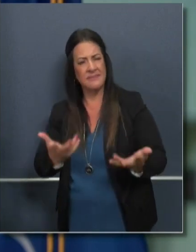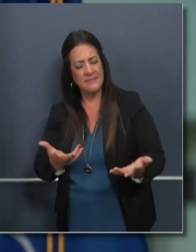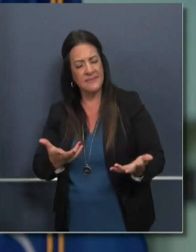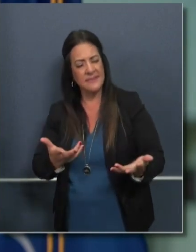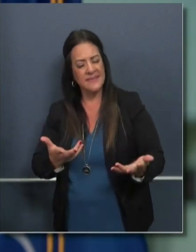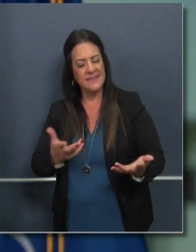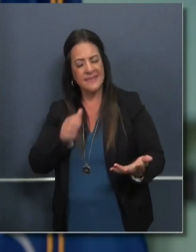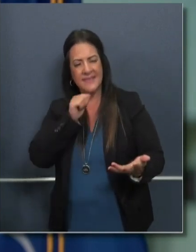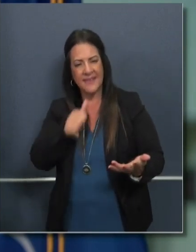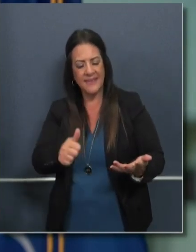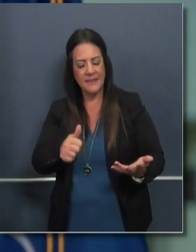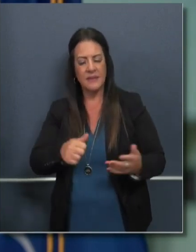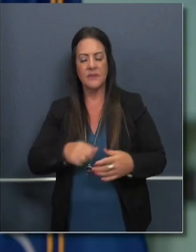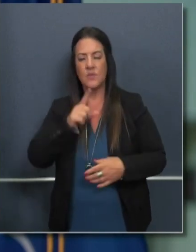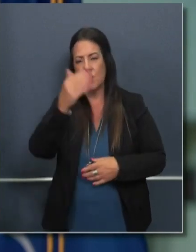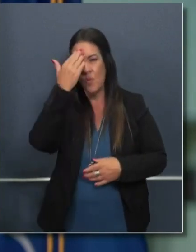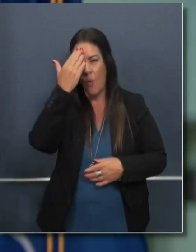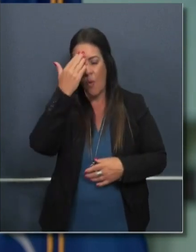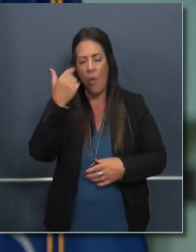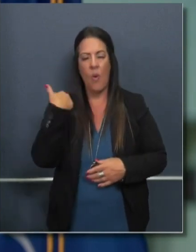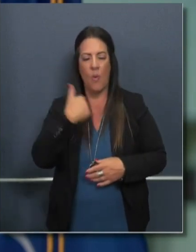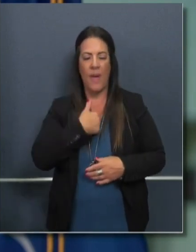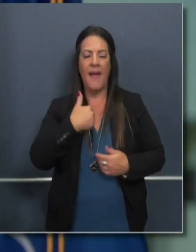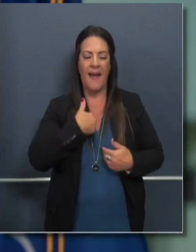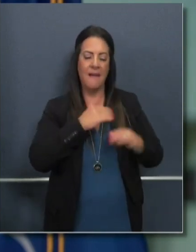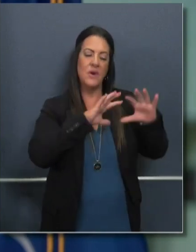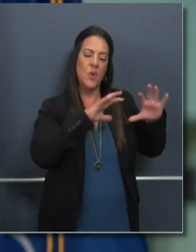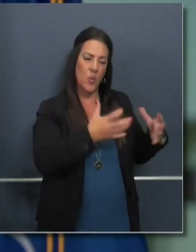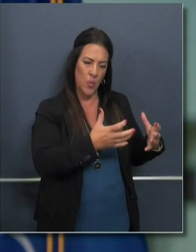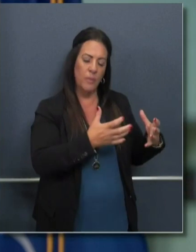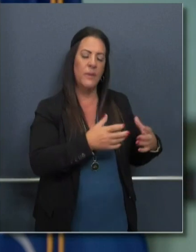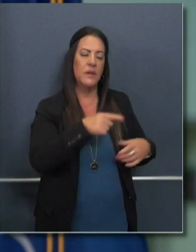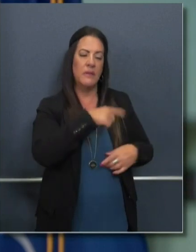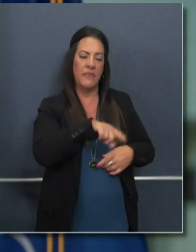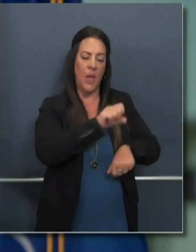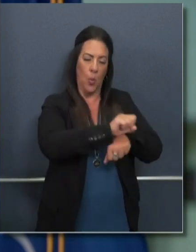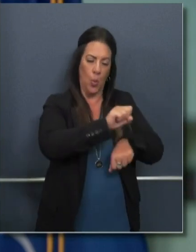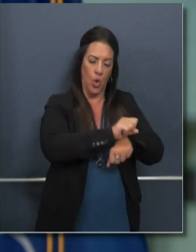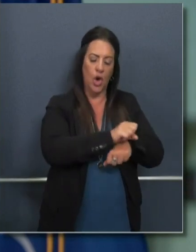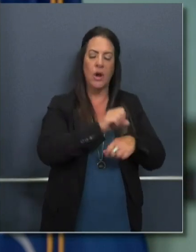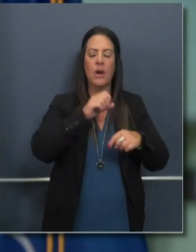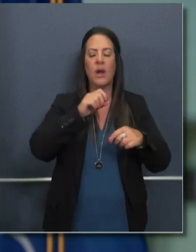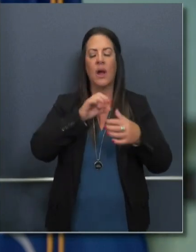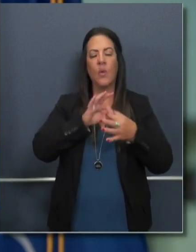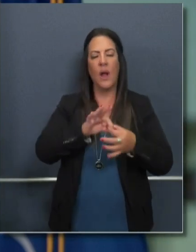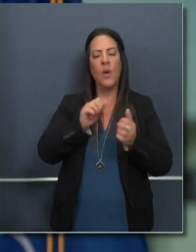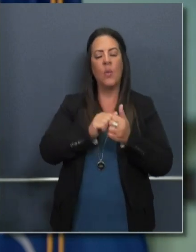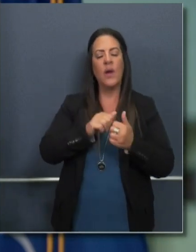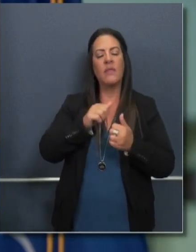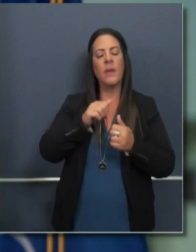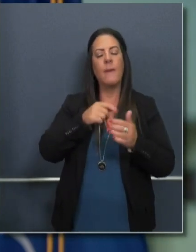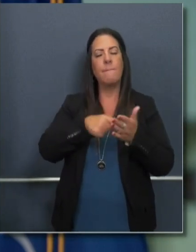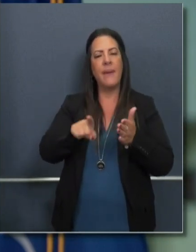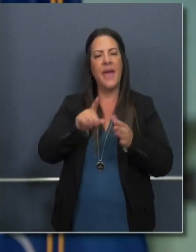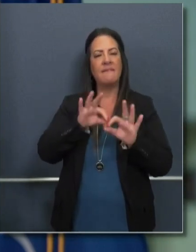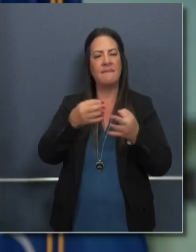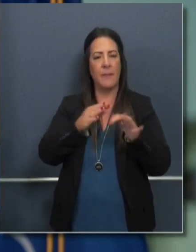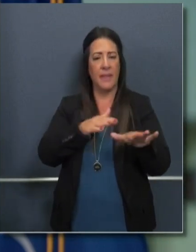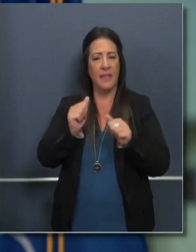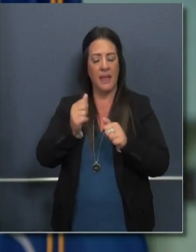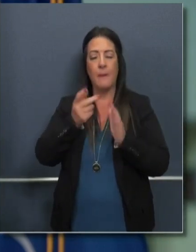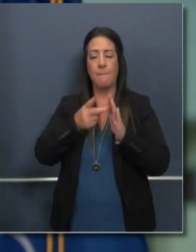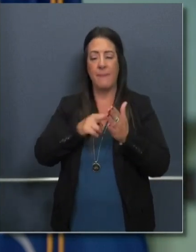know well, we have a task force on paid family leave. It's a value I've long embraced. Forgive me,